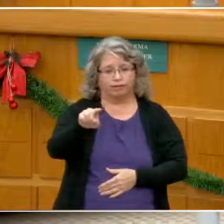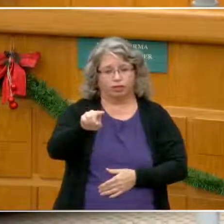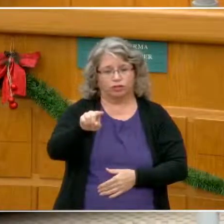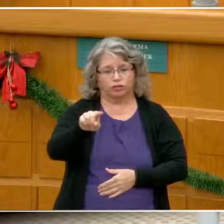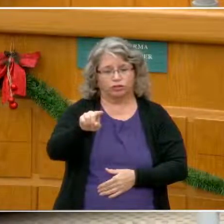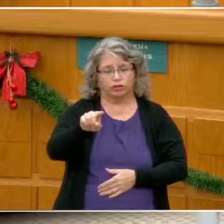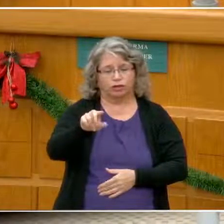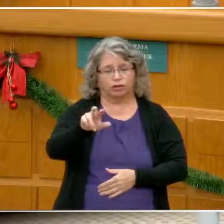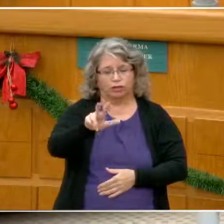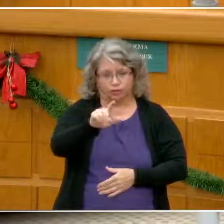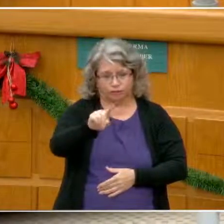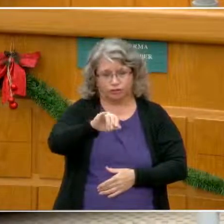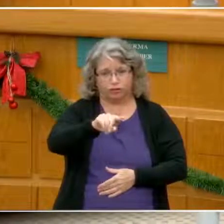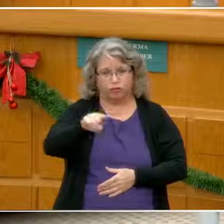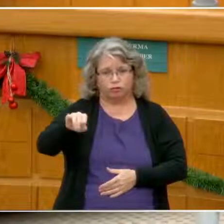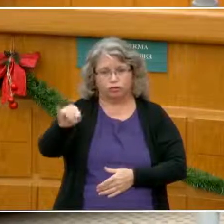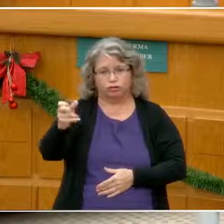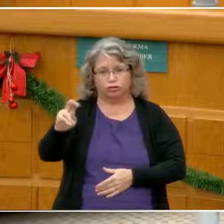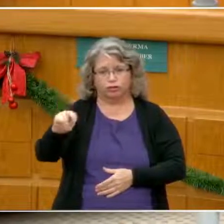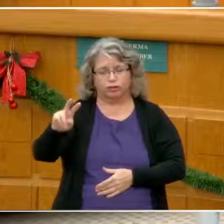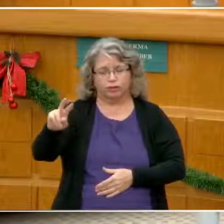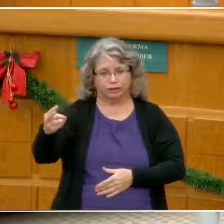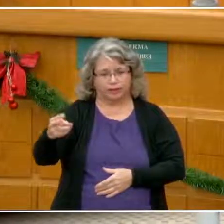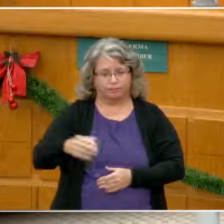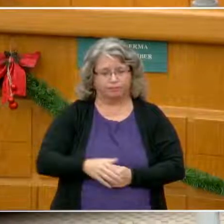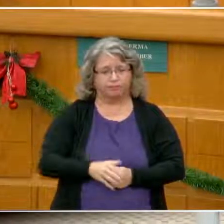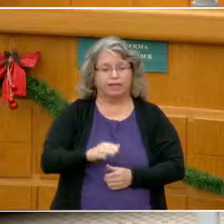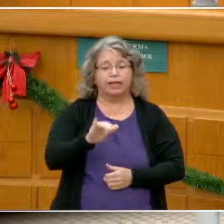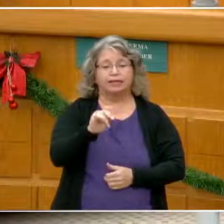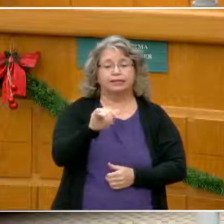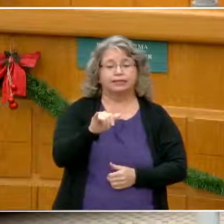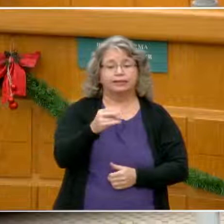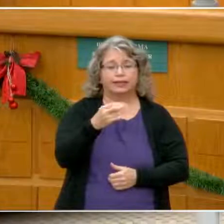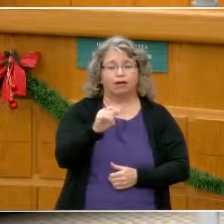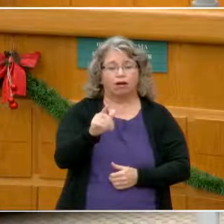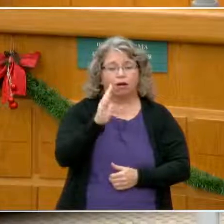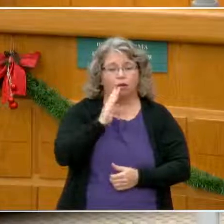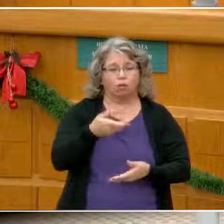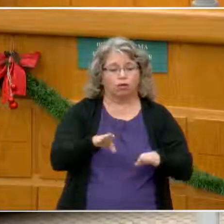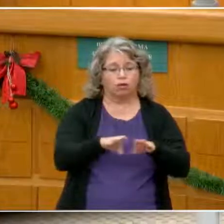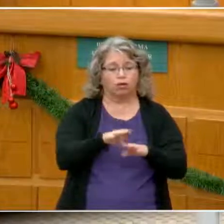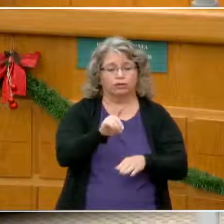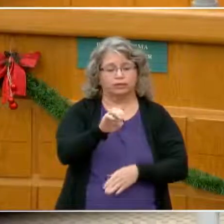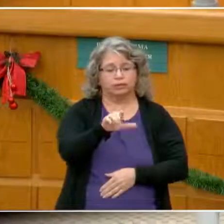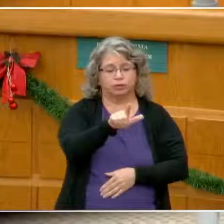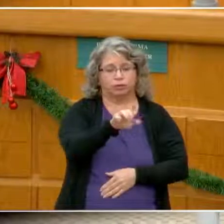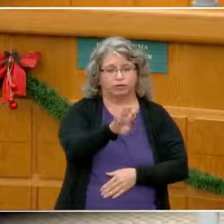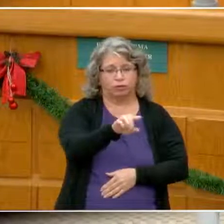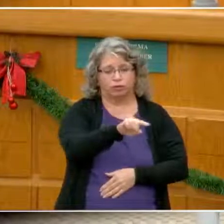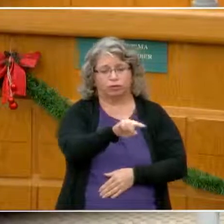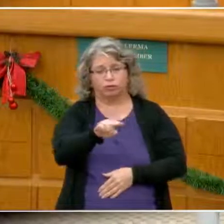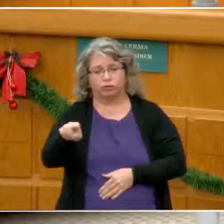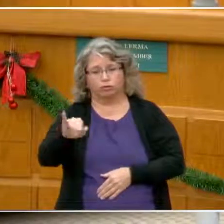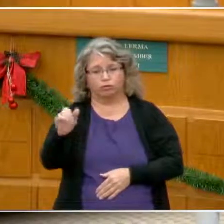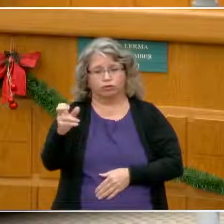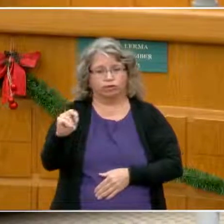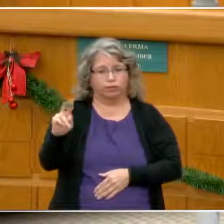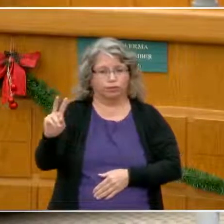January 2nd. City Hall will be closed on December 24th through January 2nd.